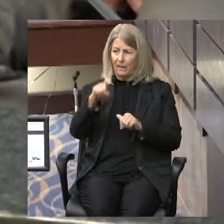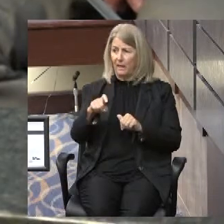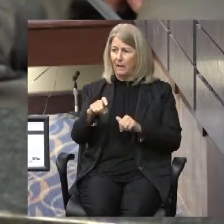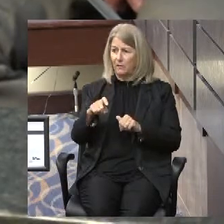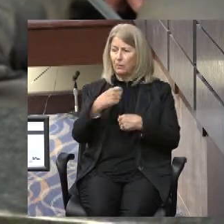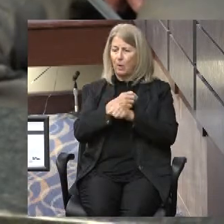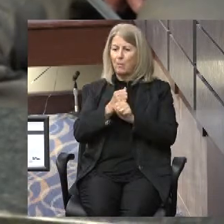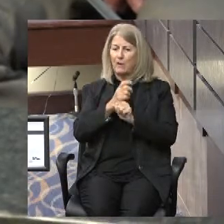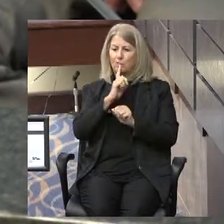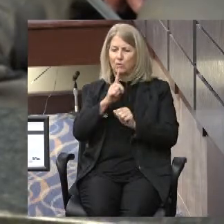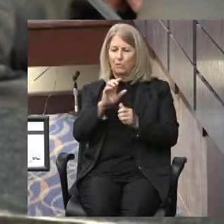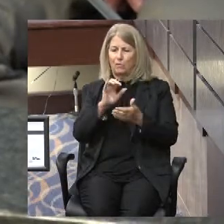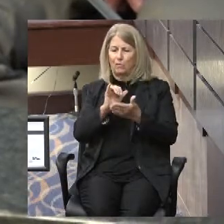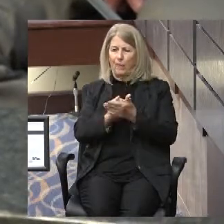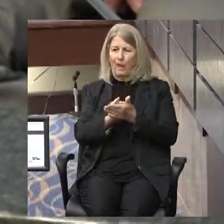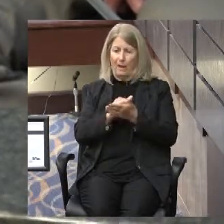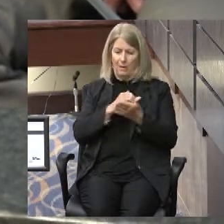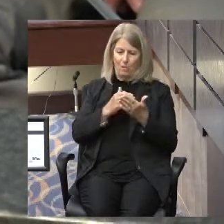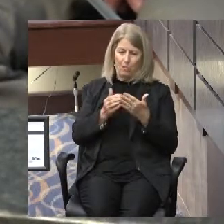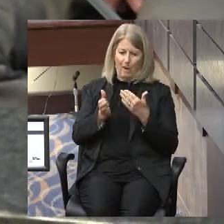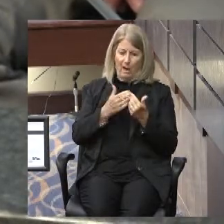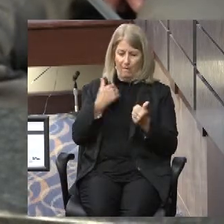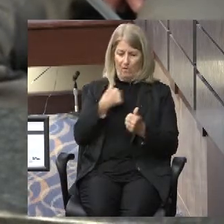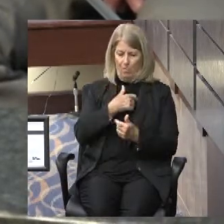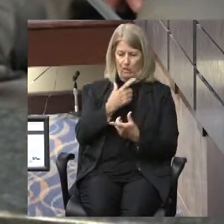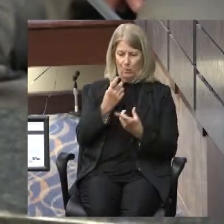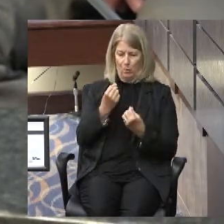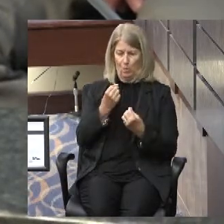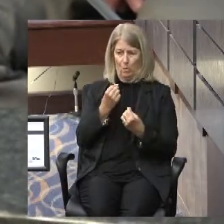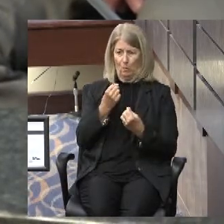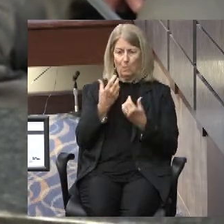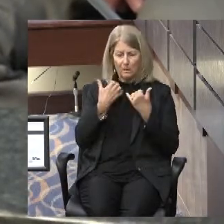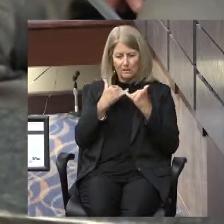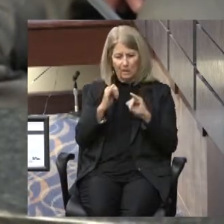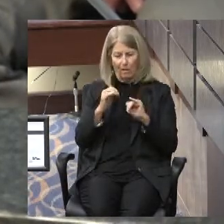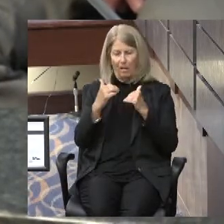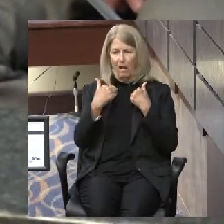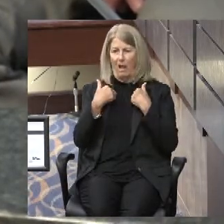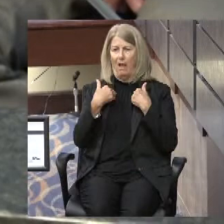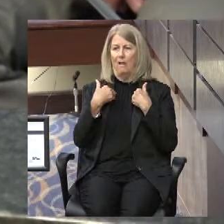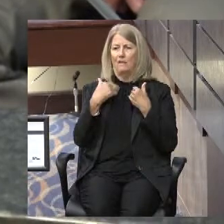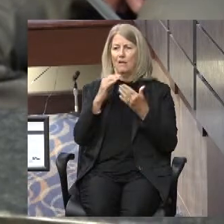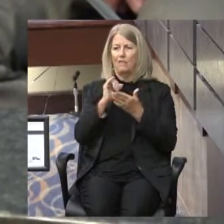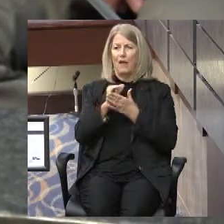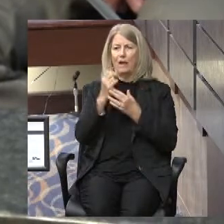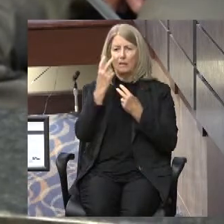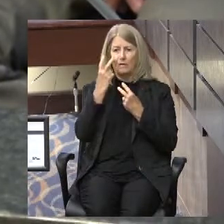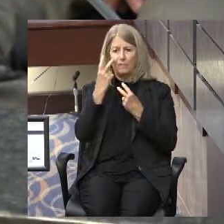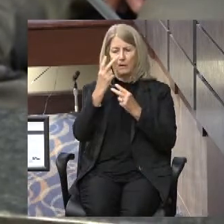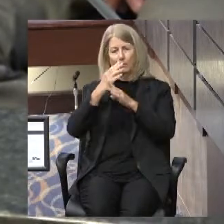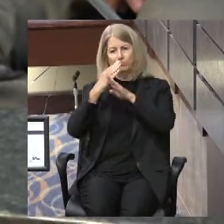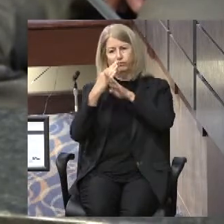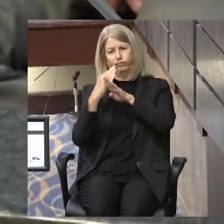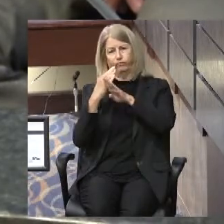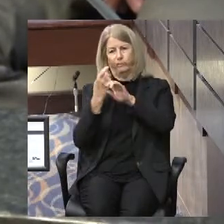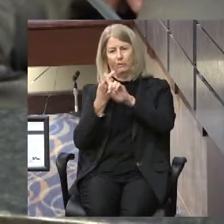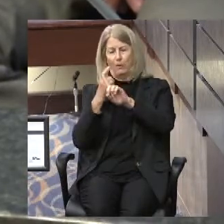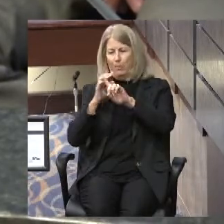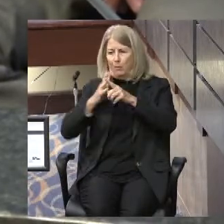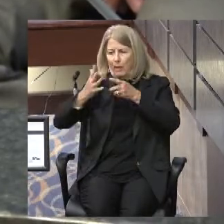make sure that whatever we do, we still have that view obstructed from the rest of the